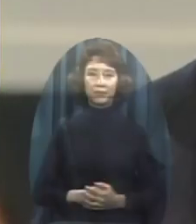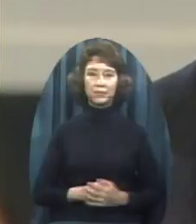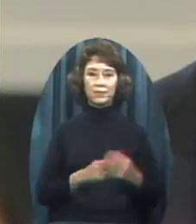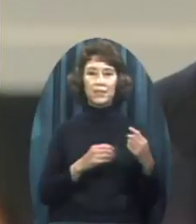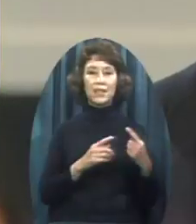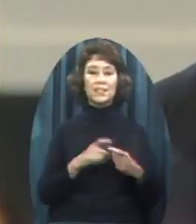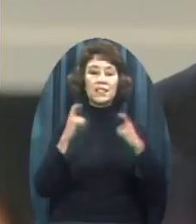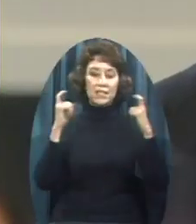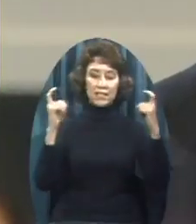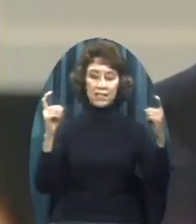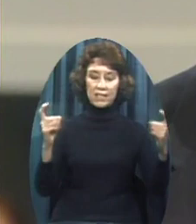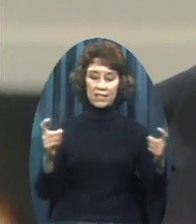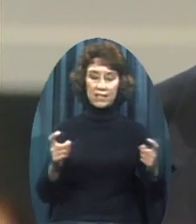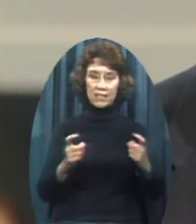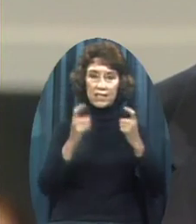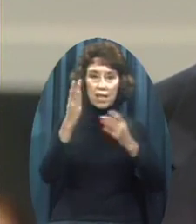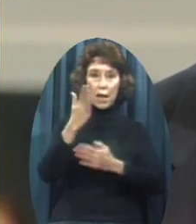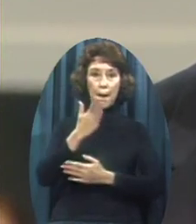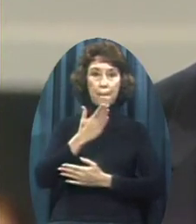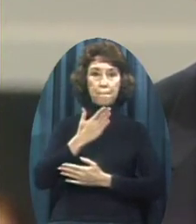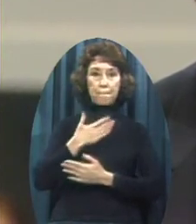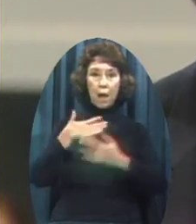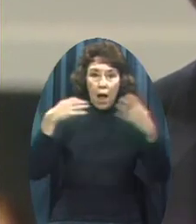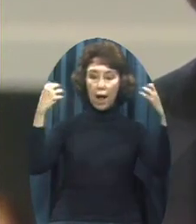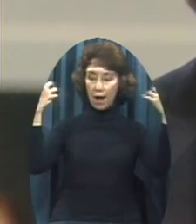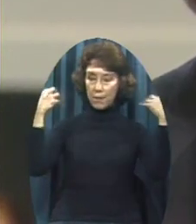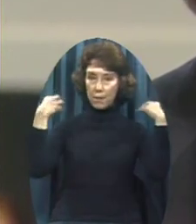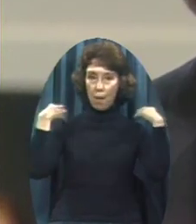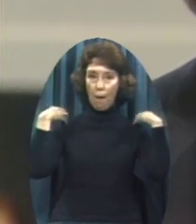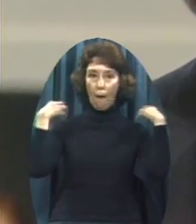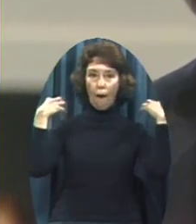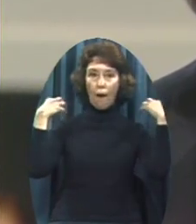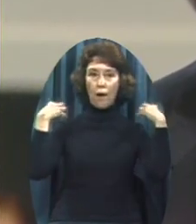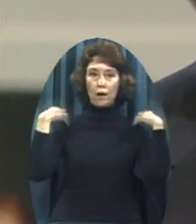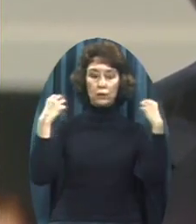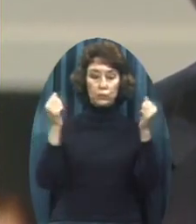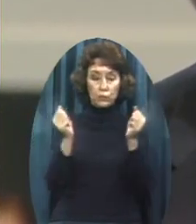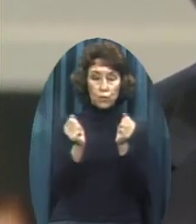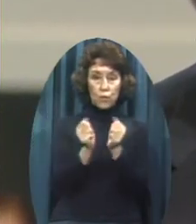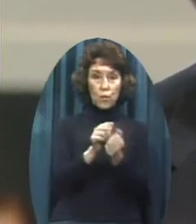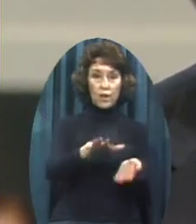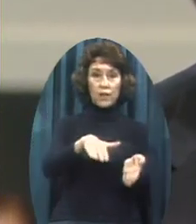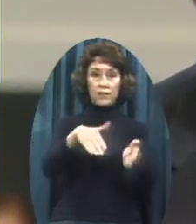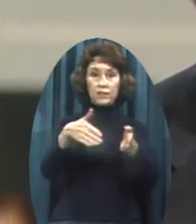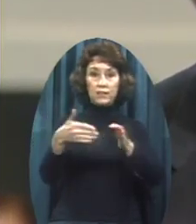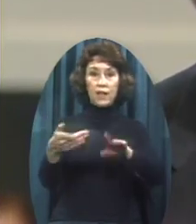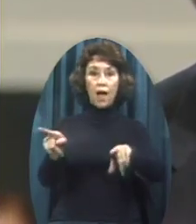Sin was my master, with death as